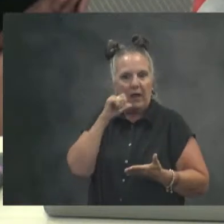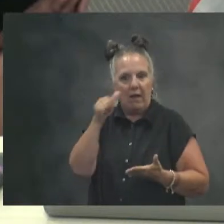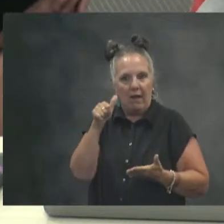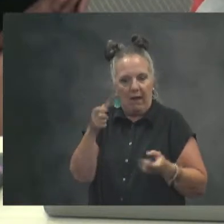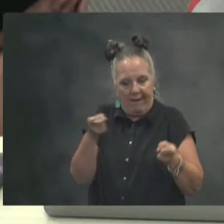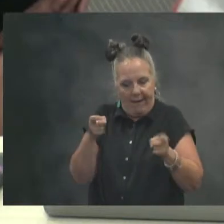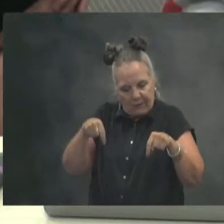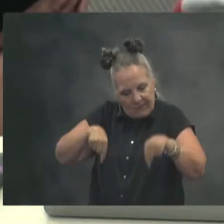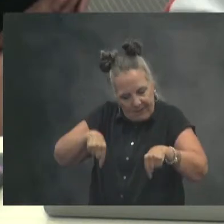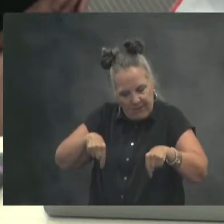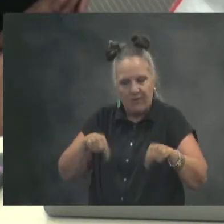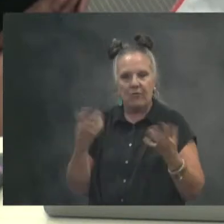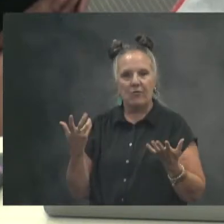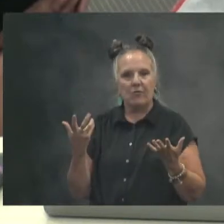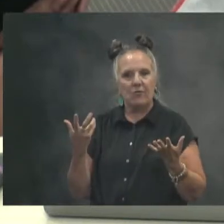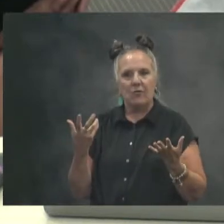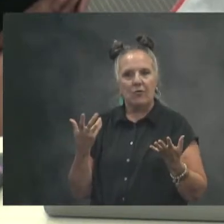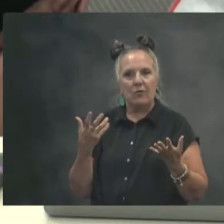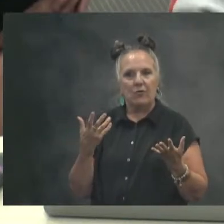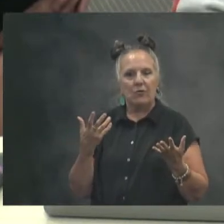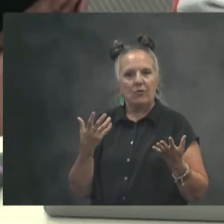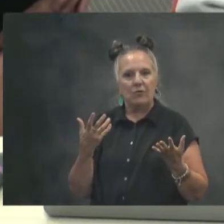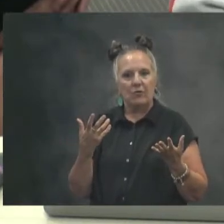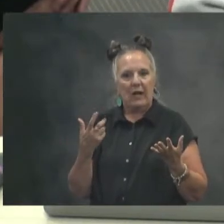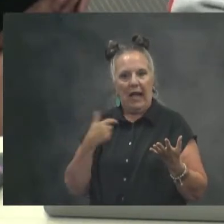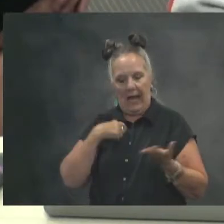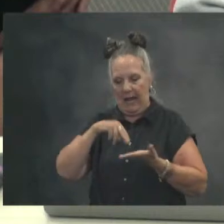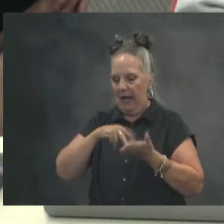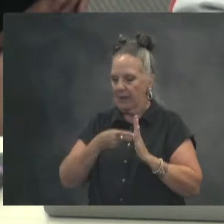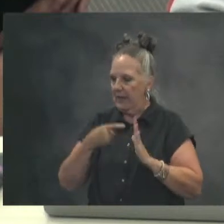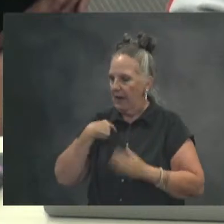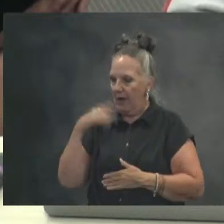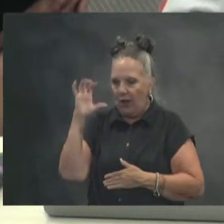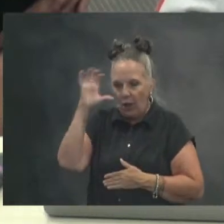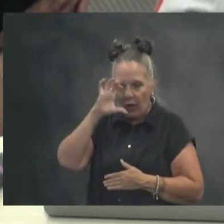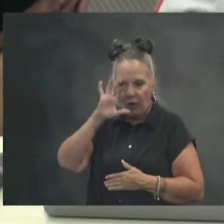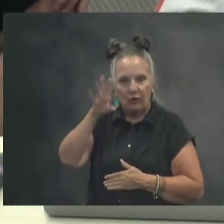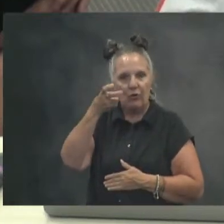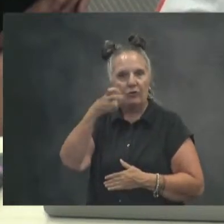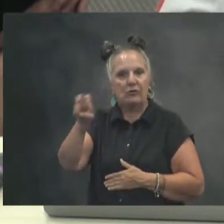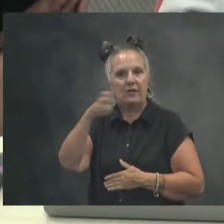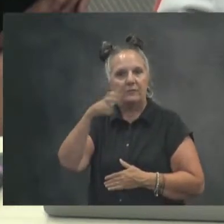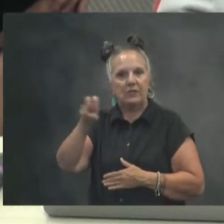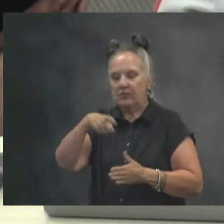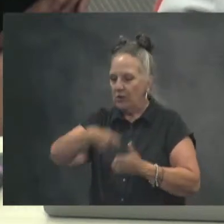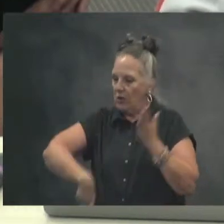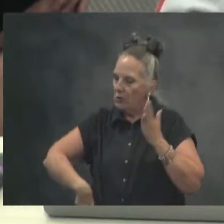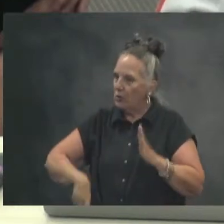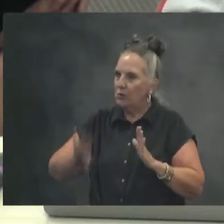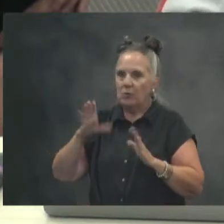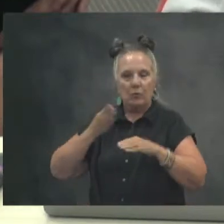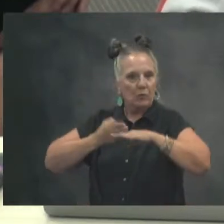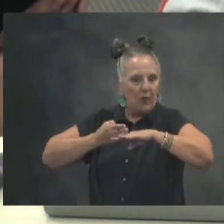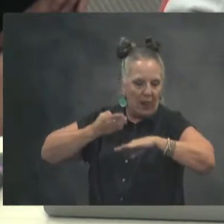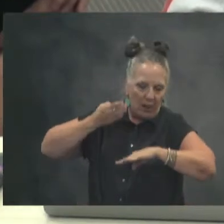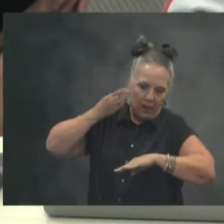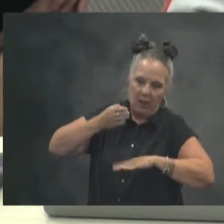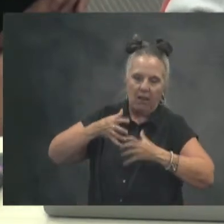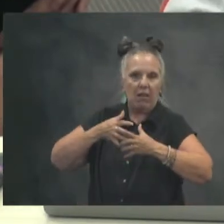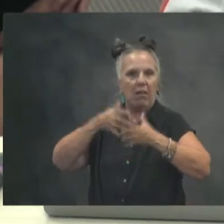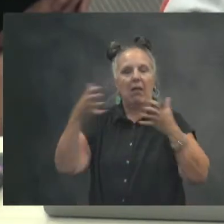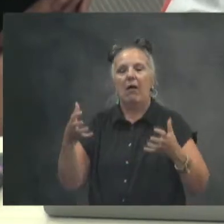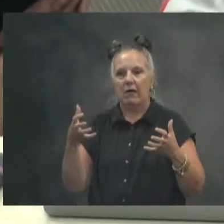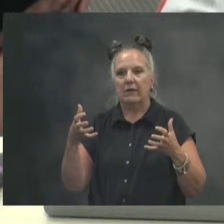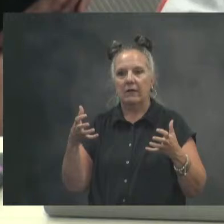being handled here? And what is the really, I mean, I looked at your transportation costs, and they are a lot. And you are